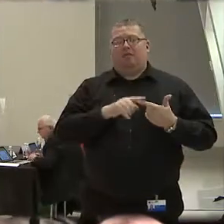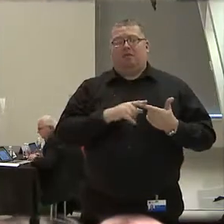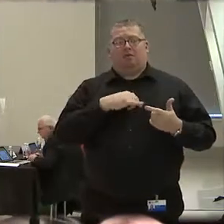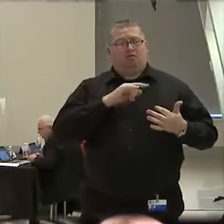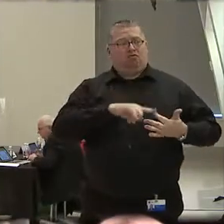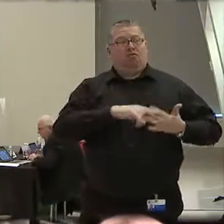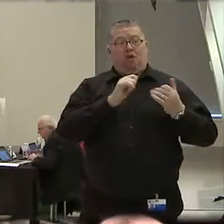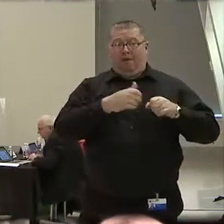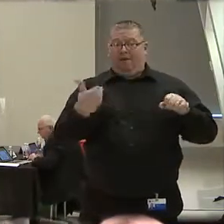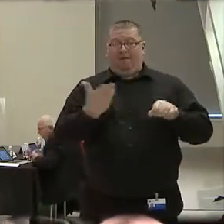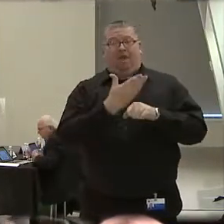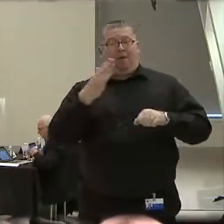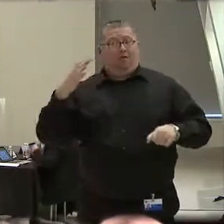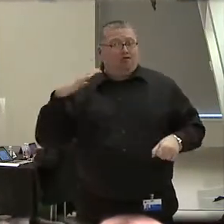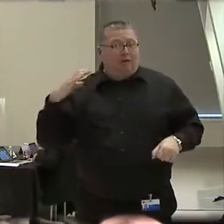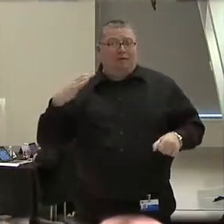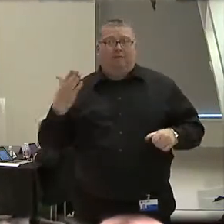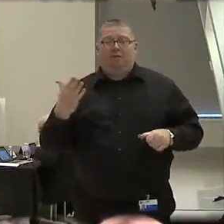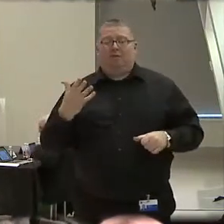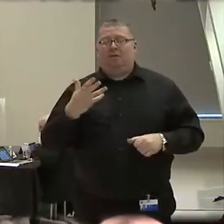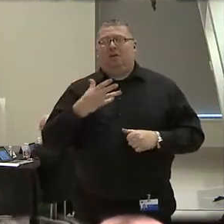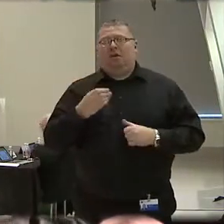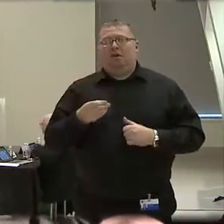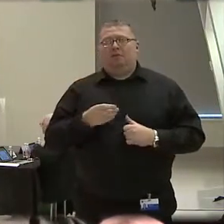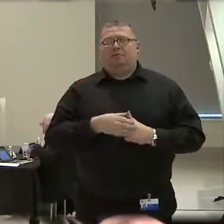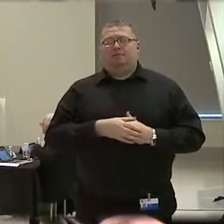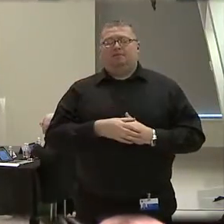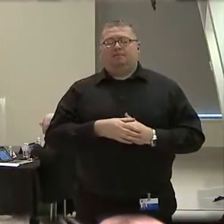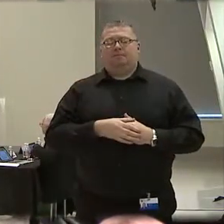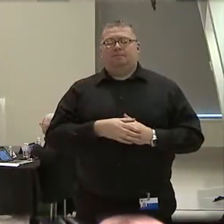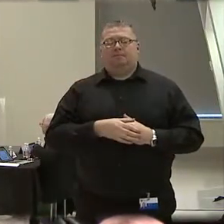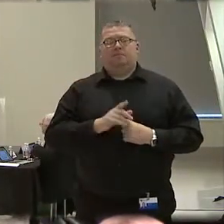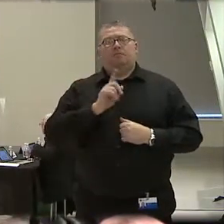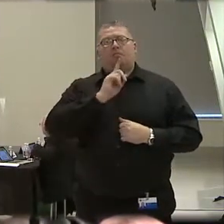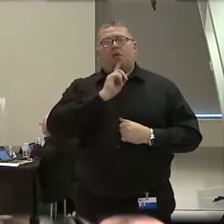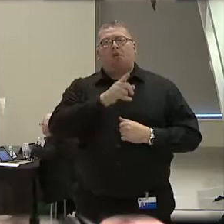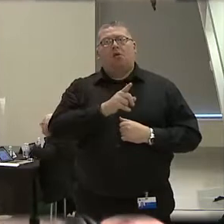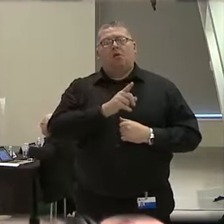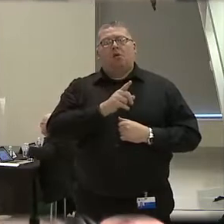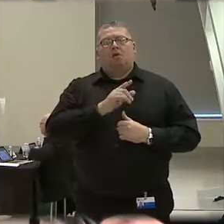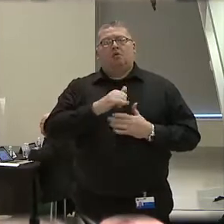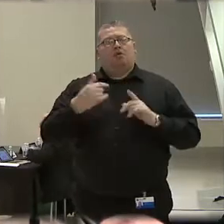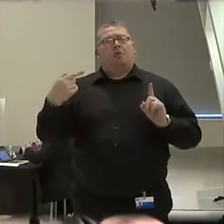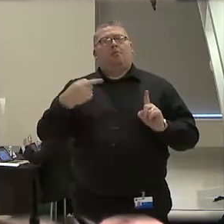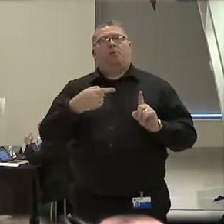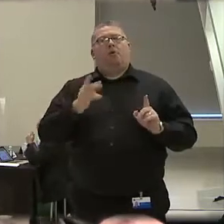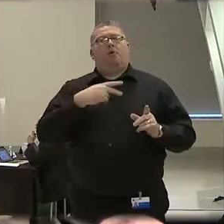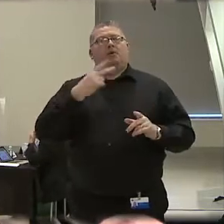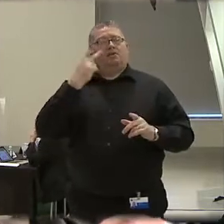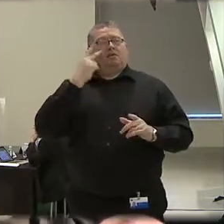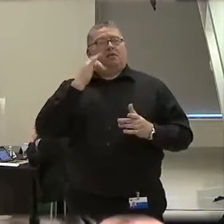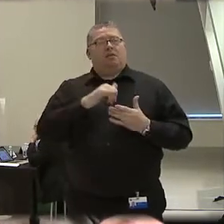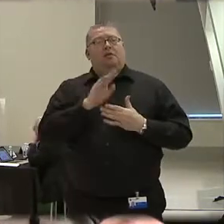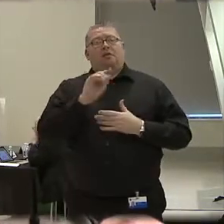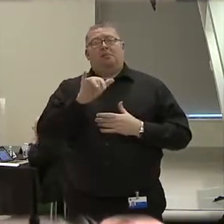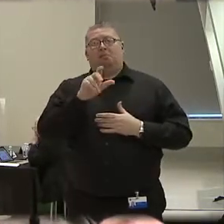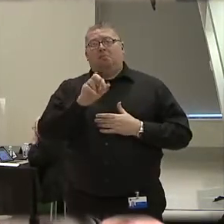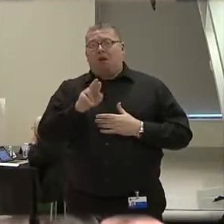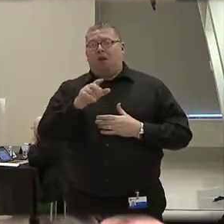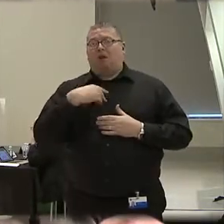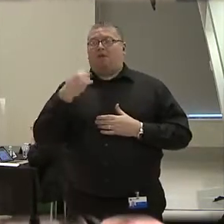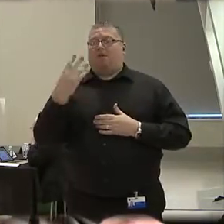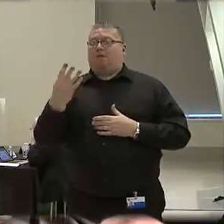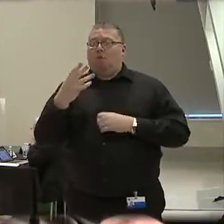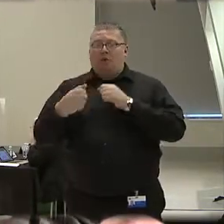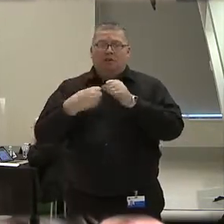to fire the chief. You know, they are appointed by the mayor, given 4-year